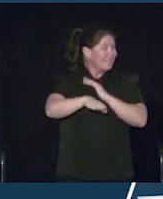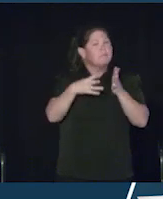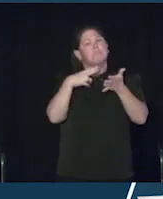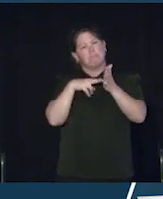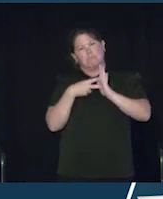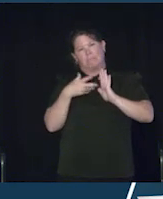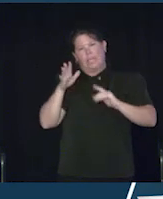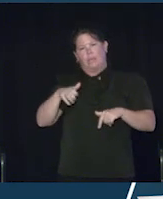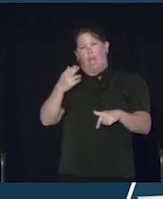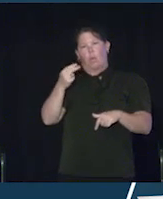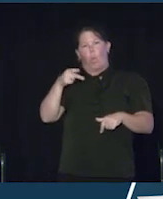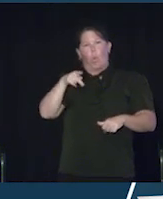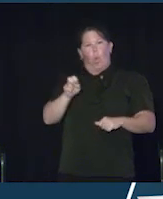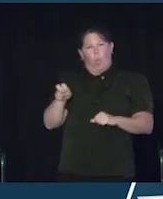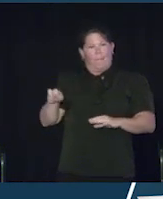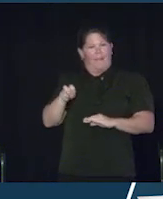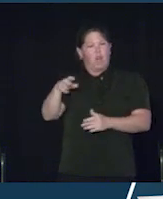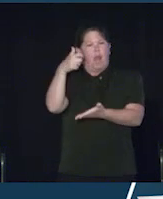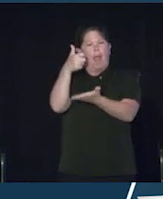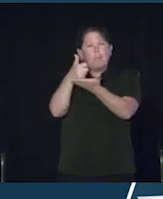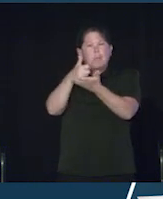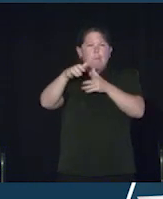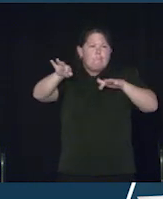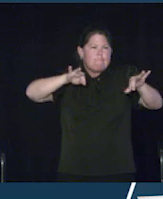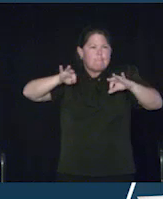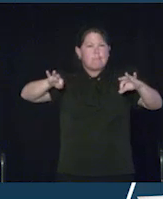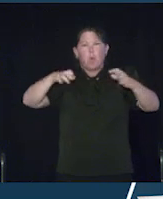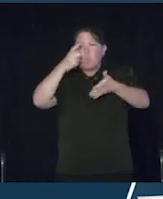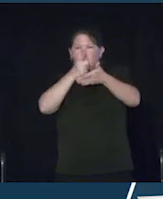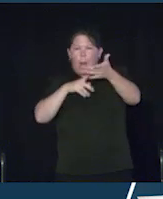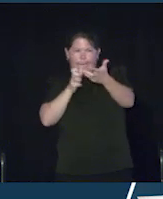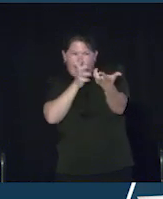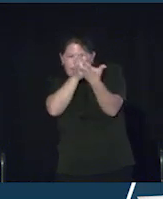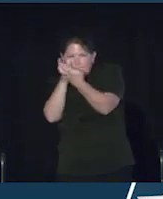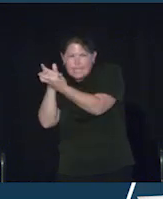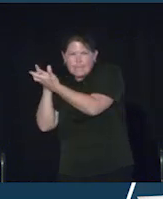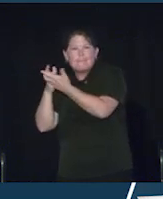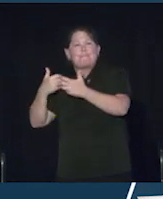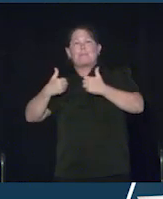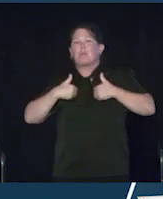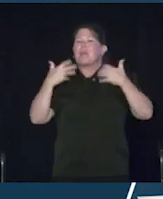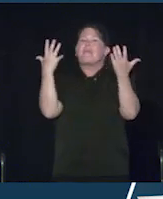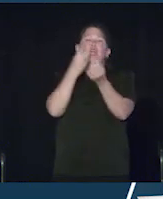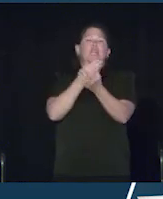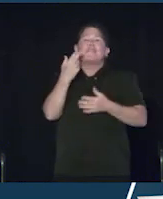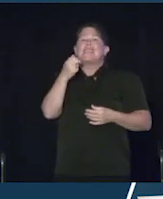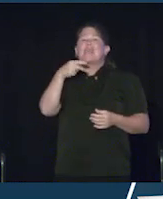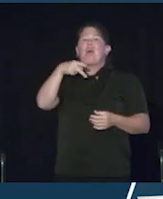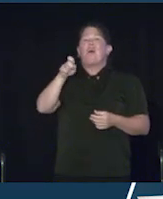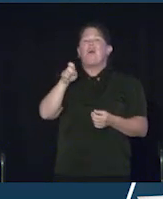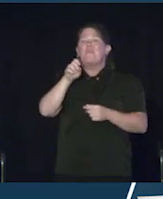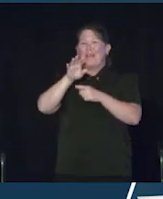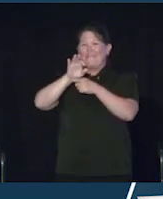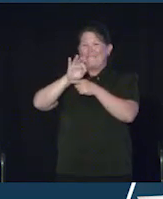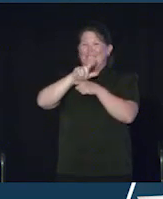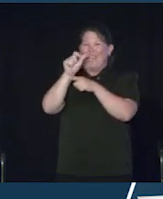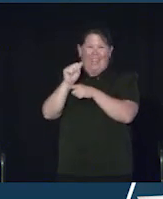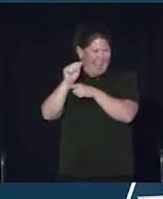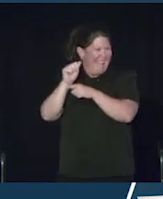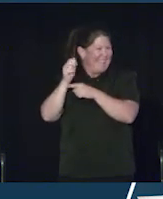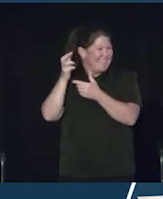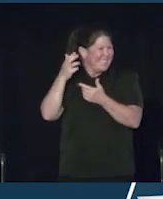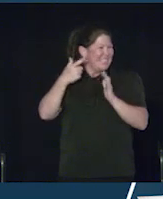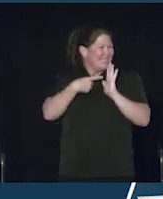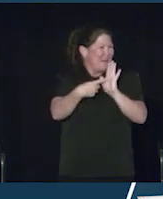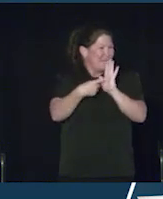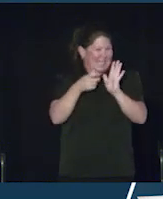bridge that gap. And if you have more information about Hope Florida, we have our lovely Hope Florida APD representatives who are presenting tomorrow who will give a